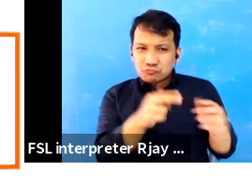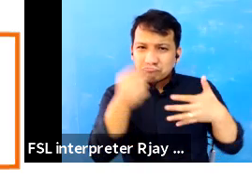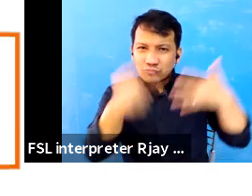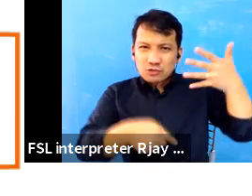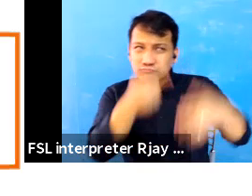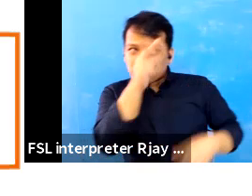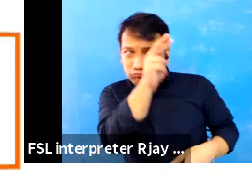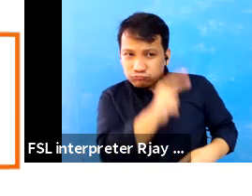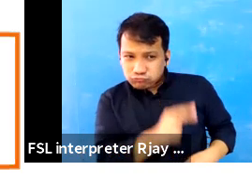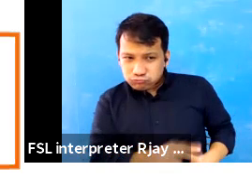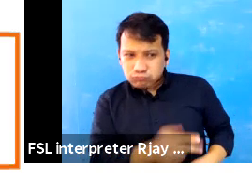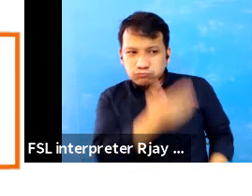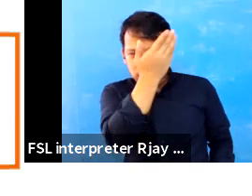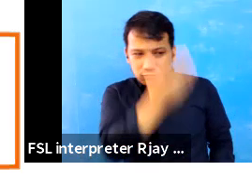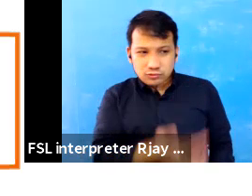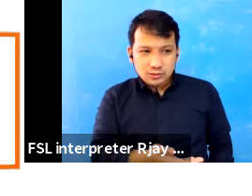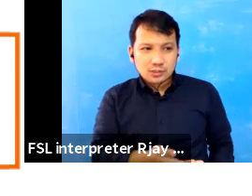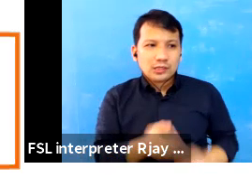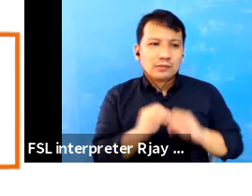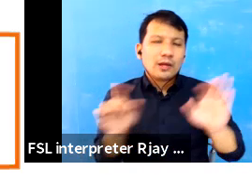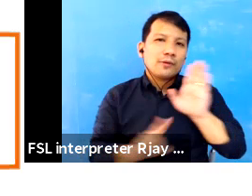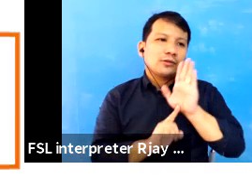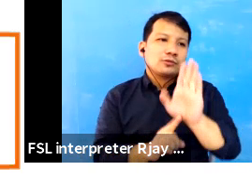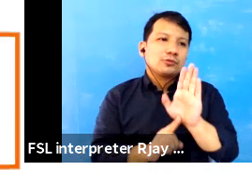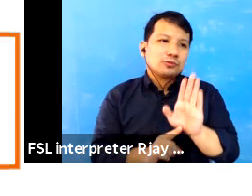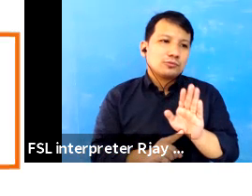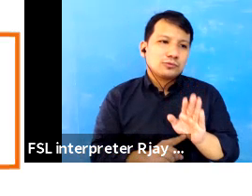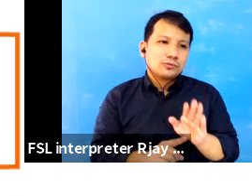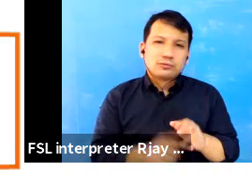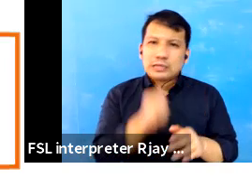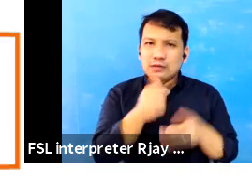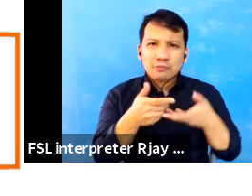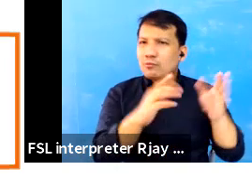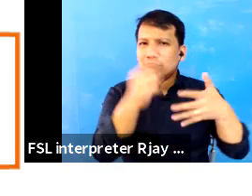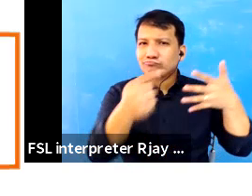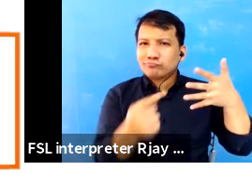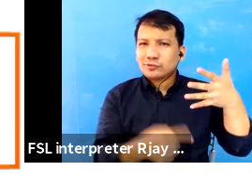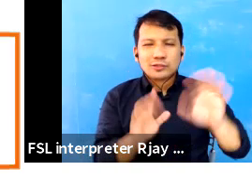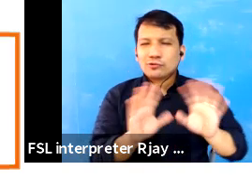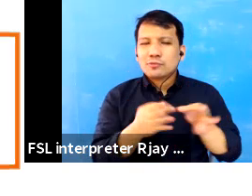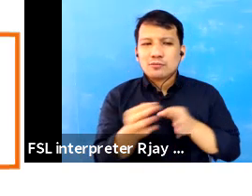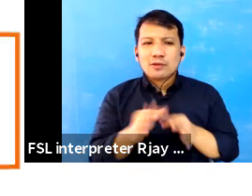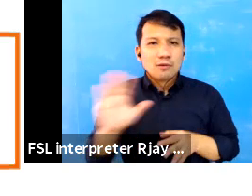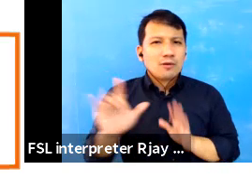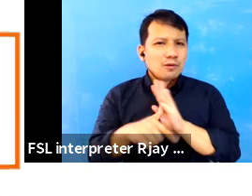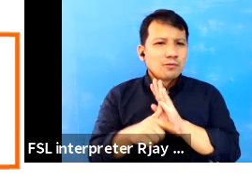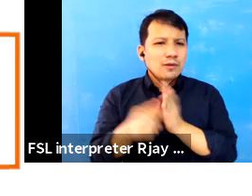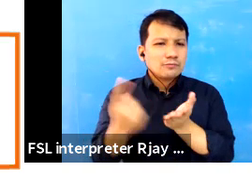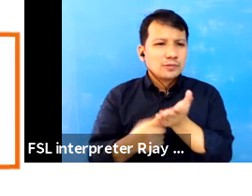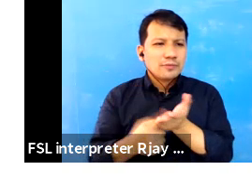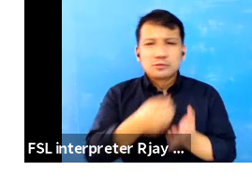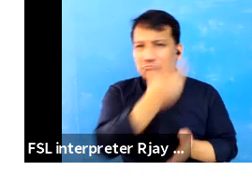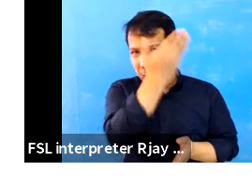those, here they are. It's very busy slide. I will not go into the details of that, but later on, Dr. Barba will gonna discuss all of